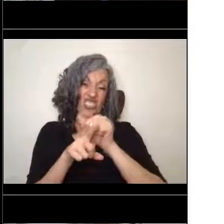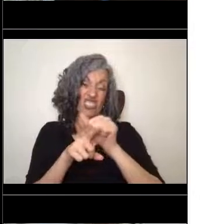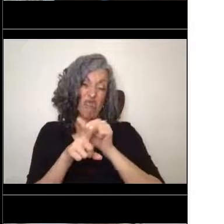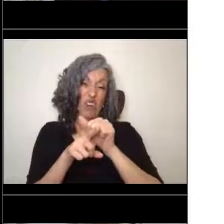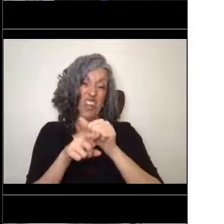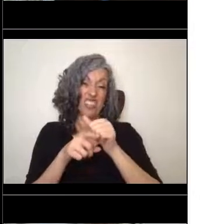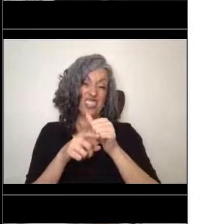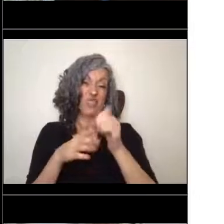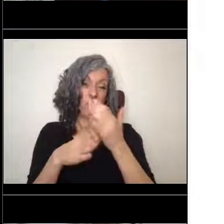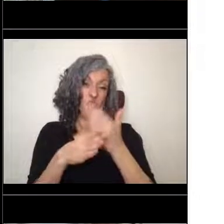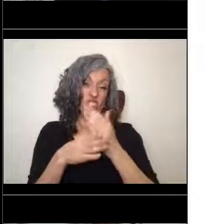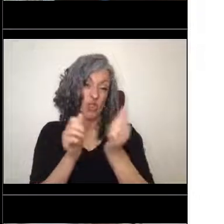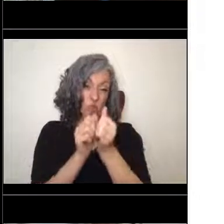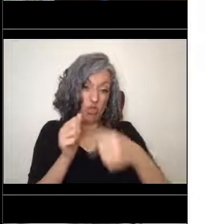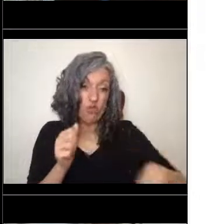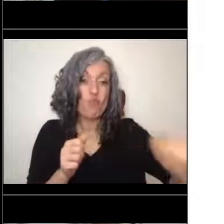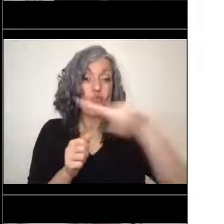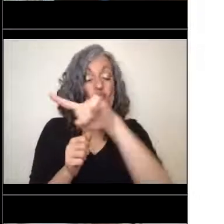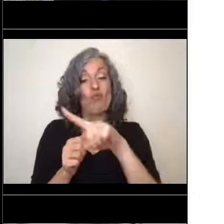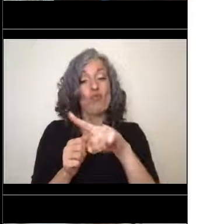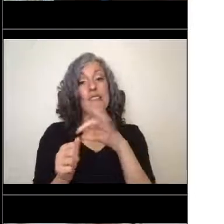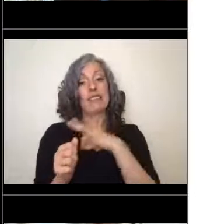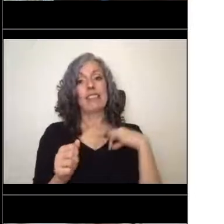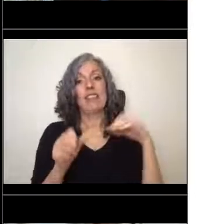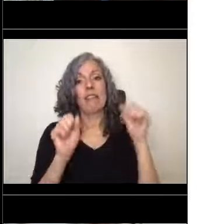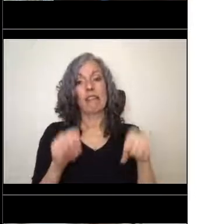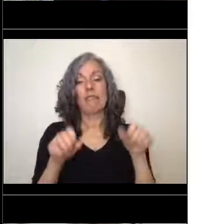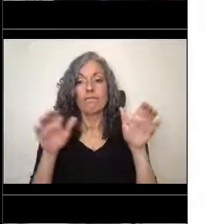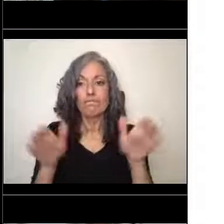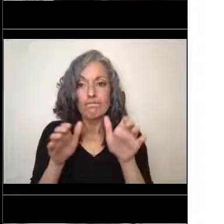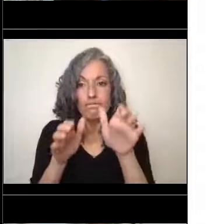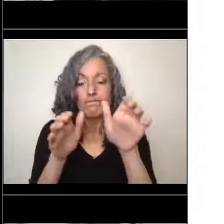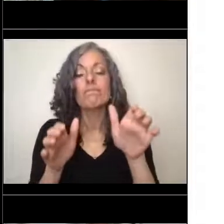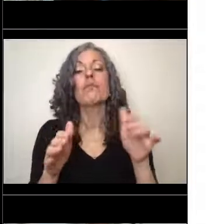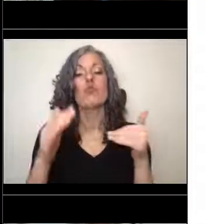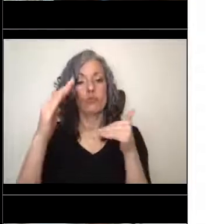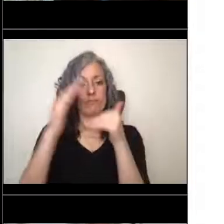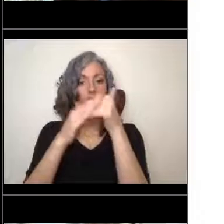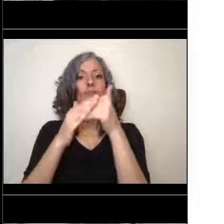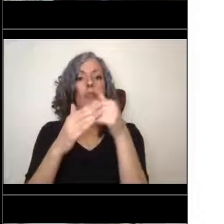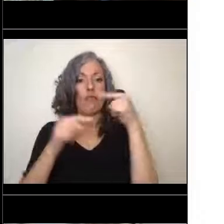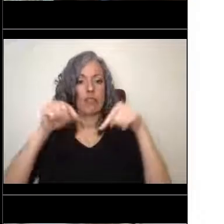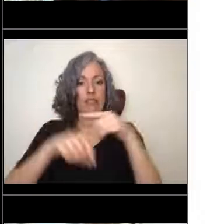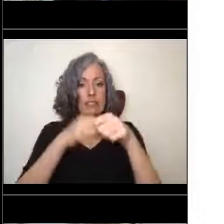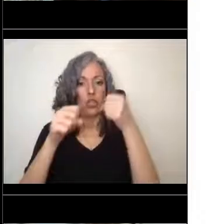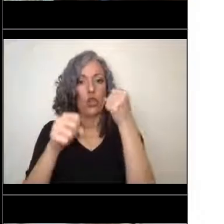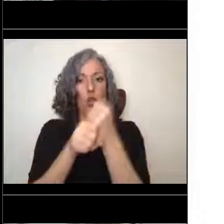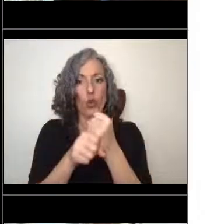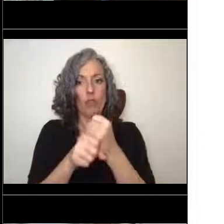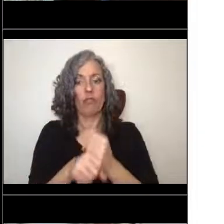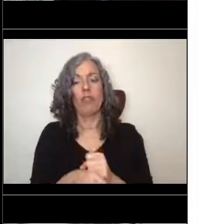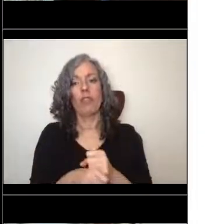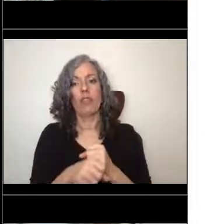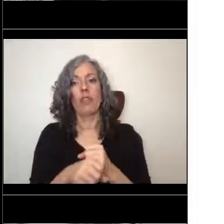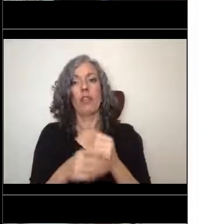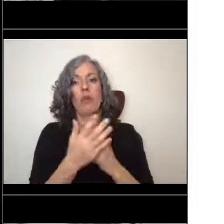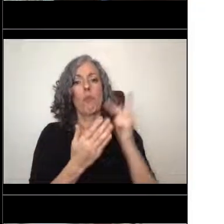commission staff are taking so we can maximize the available capacity available for this year. From a program management